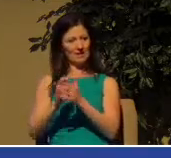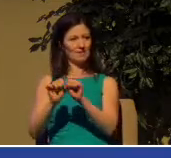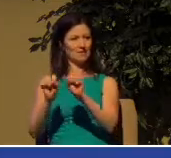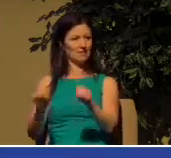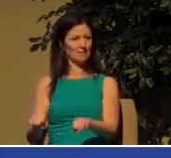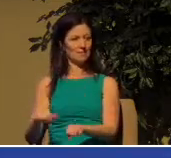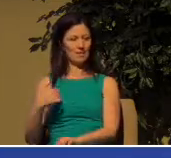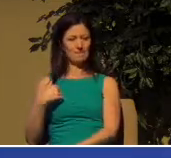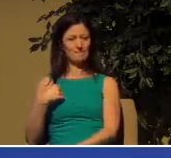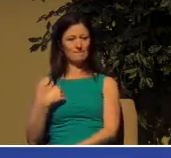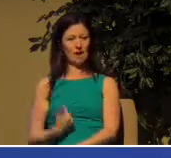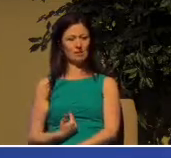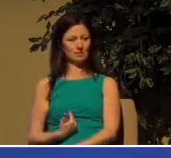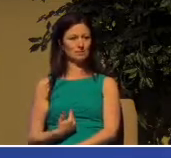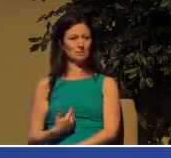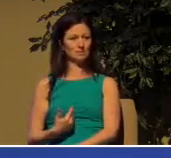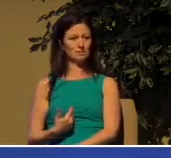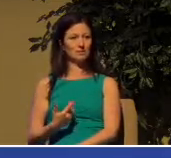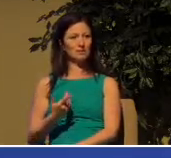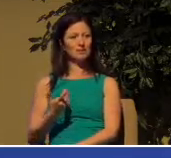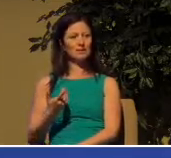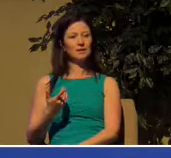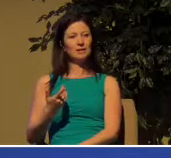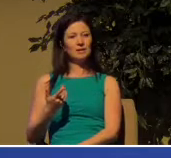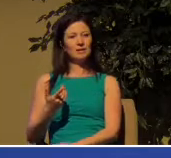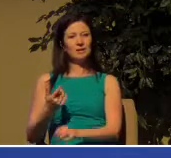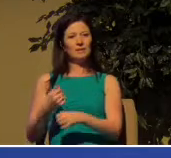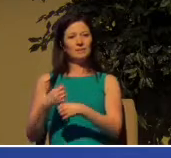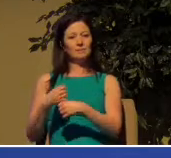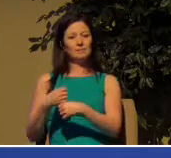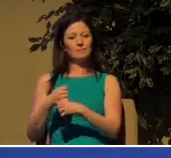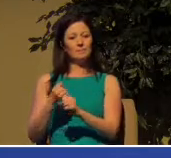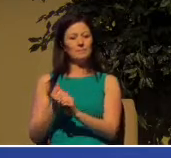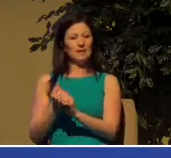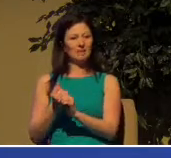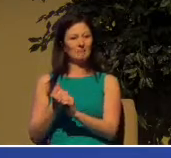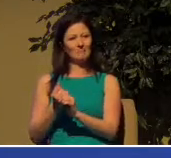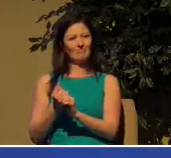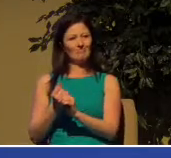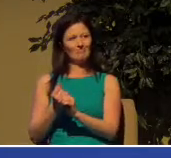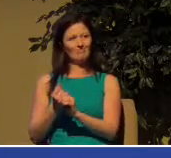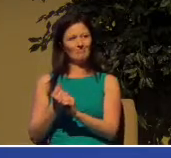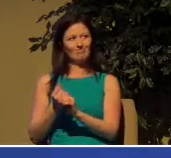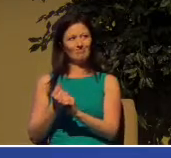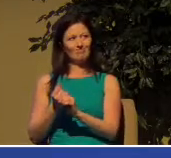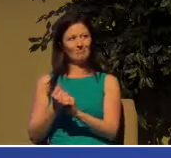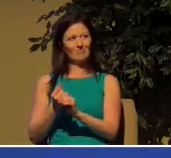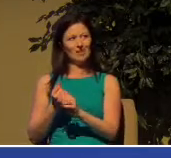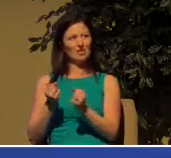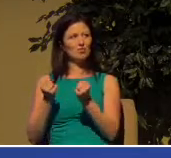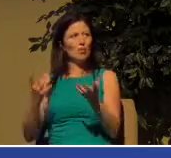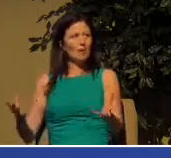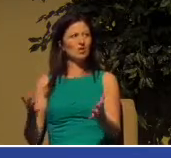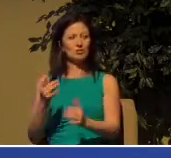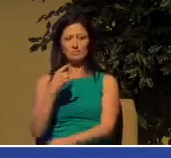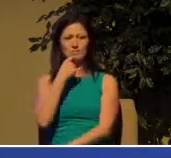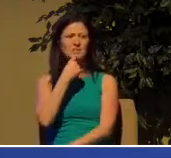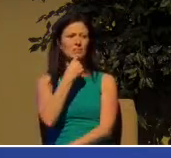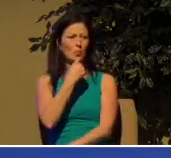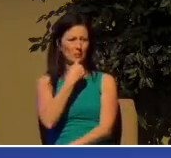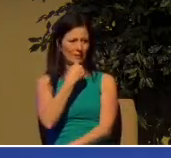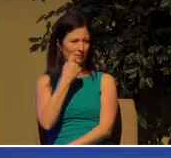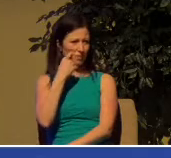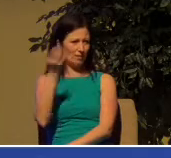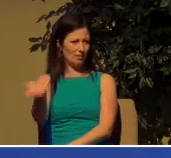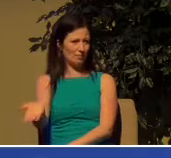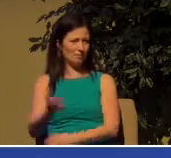the Israelites that made fertile ground for this level of disappointment. And I want to take just a little bit this